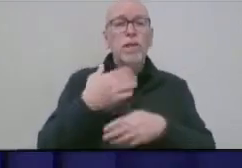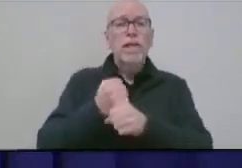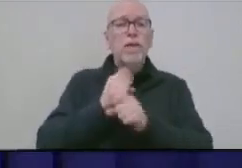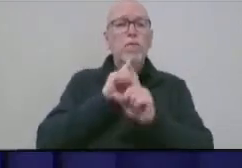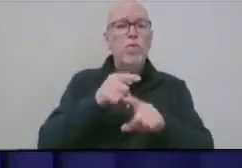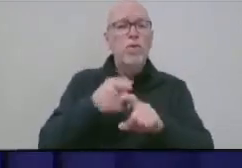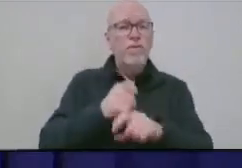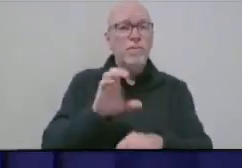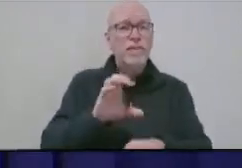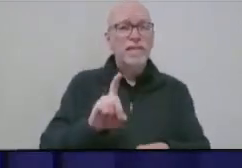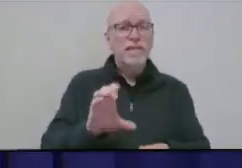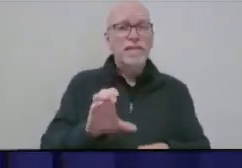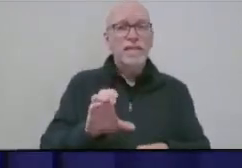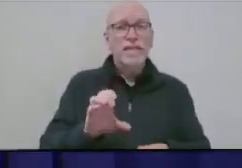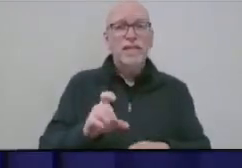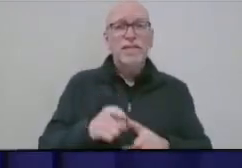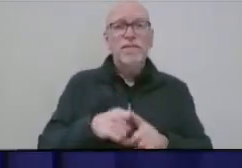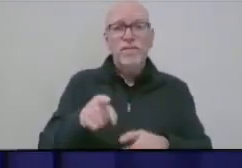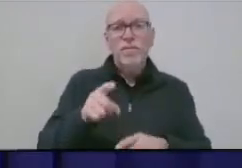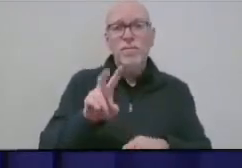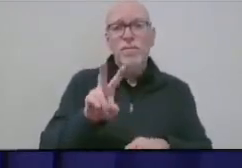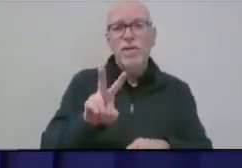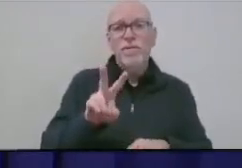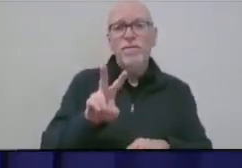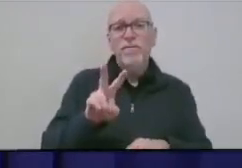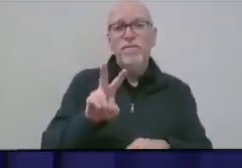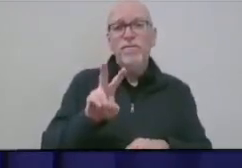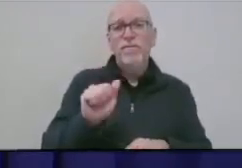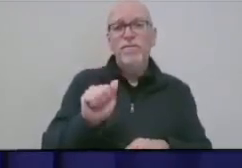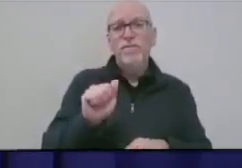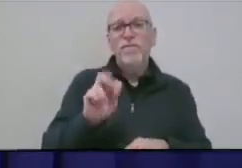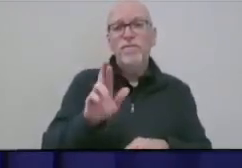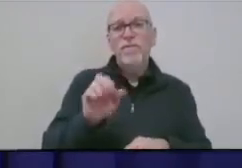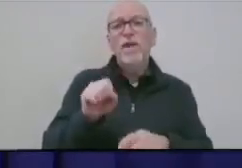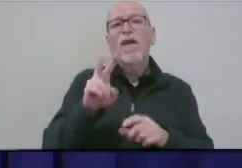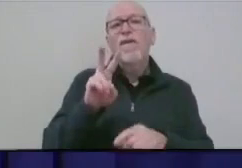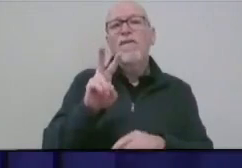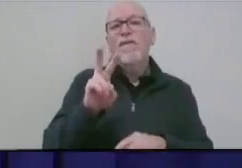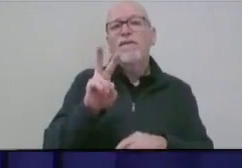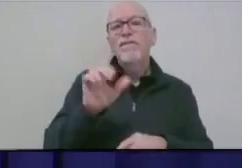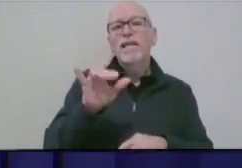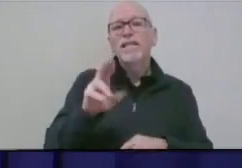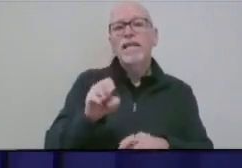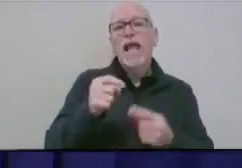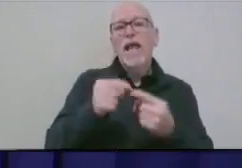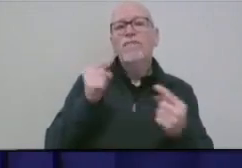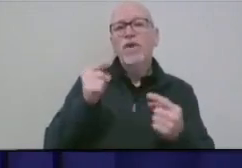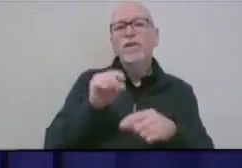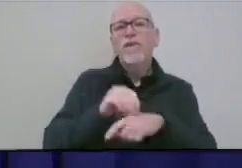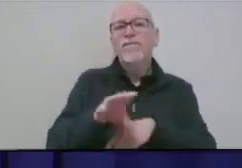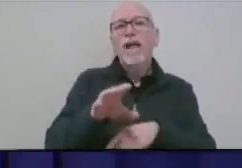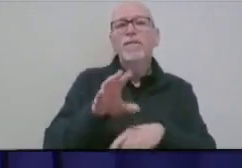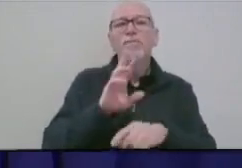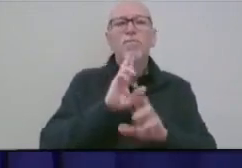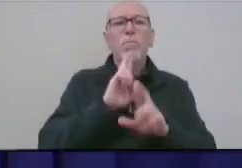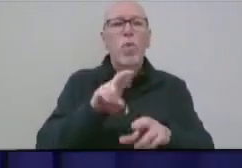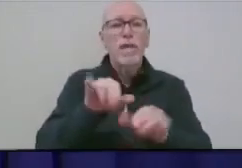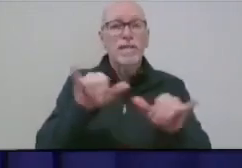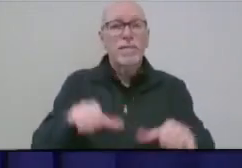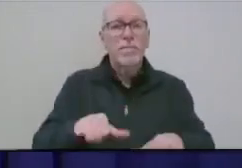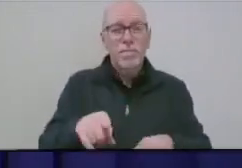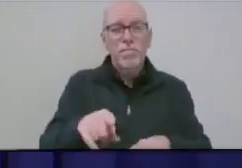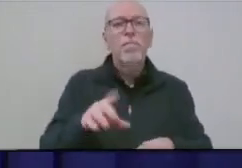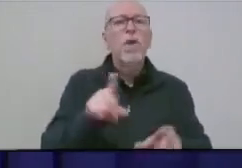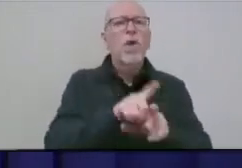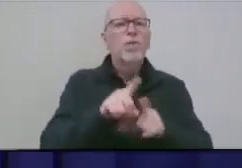CDC, from VAERS, which is the Vaccine Adverse Effects Reporting System. We actually even have a way for individuals to